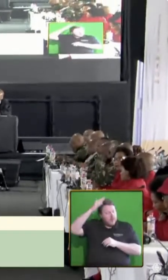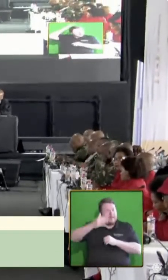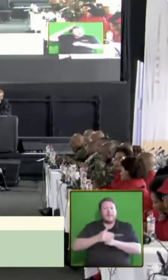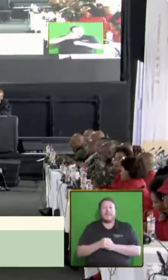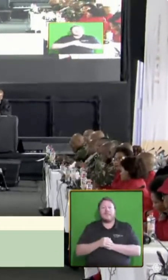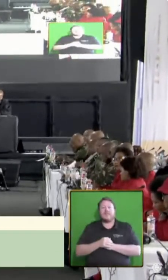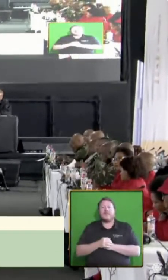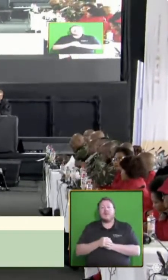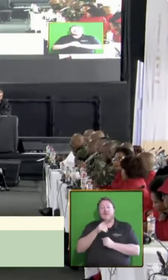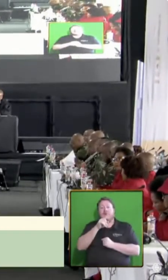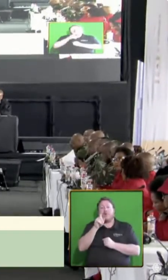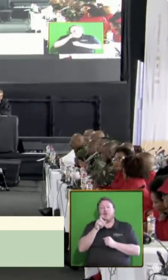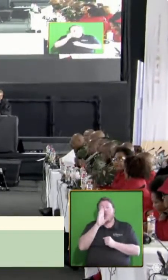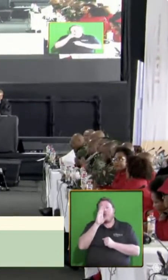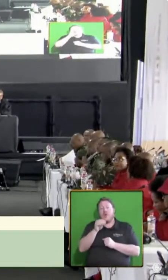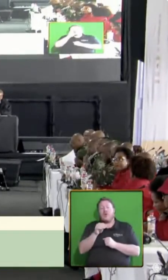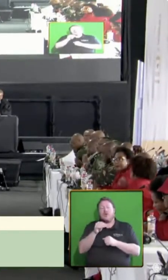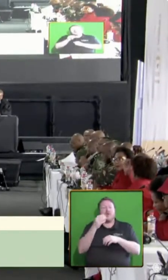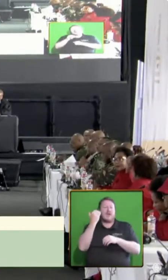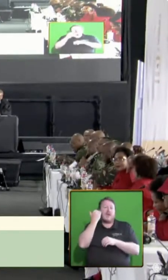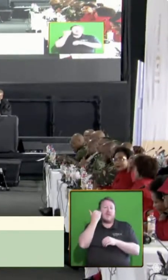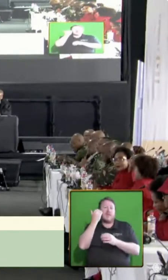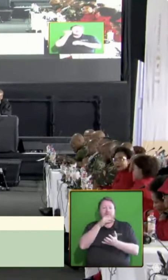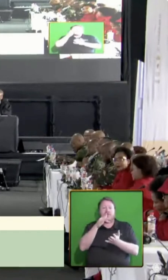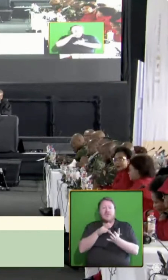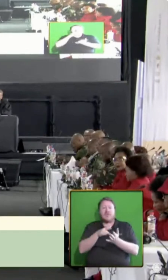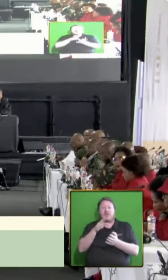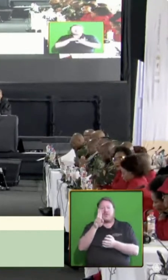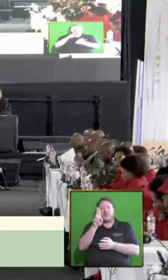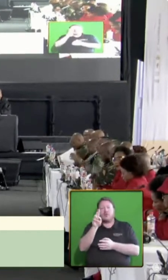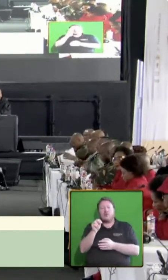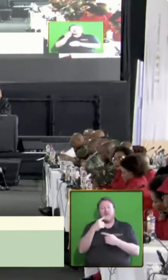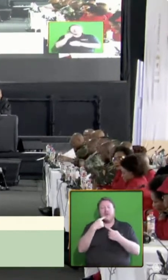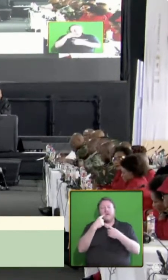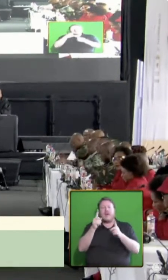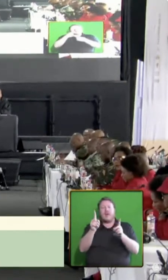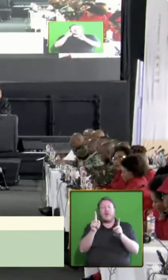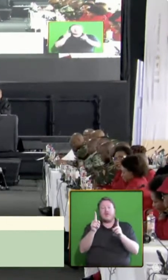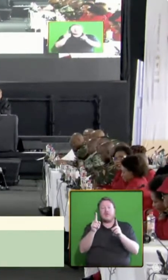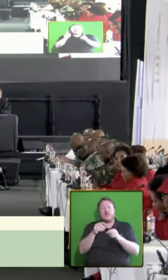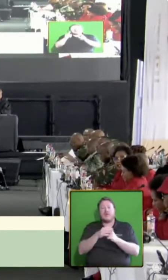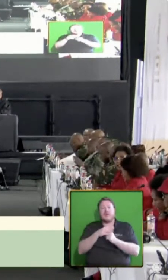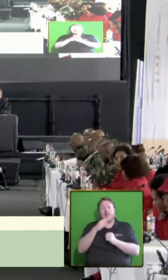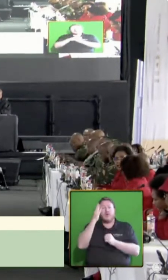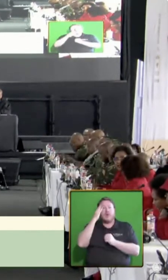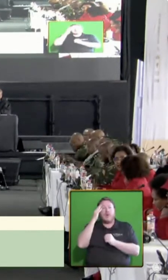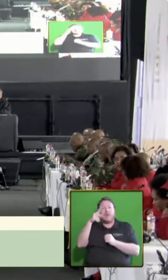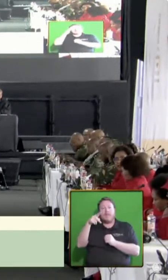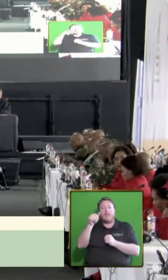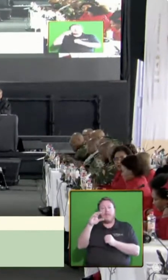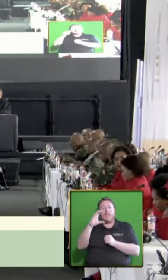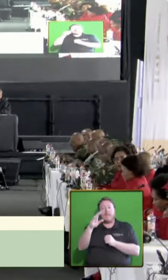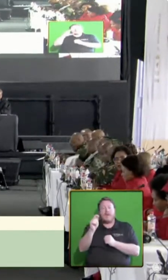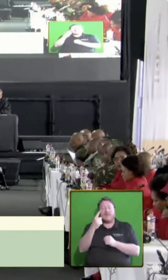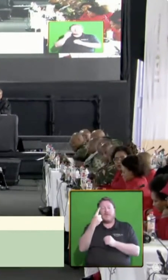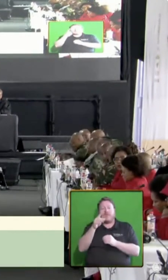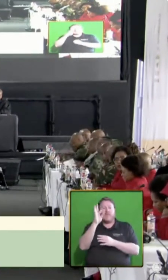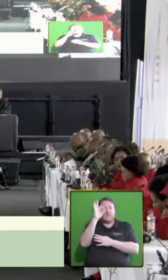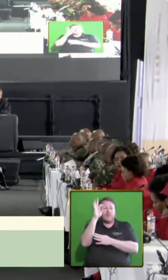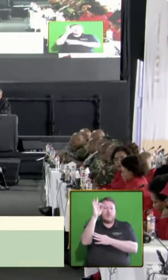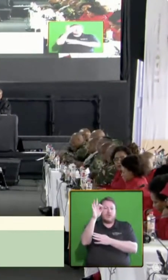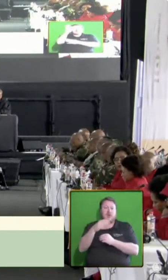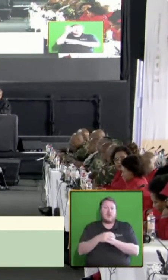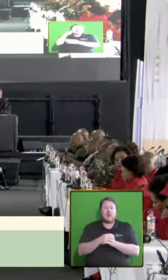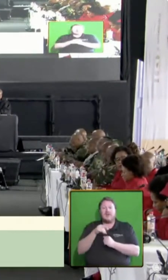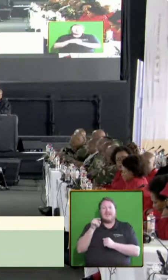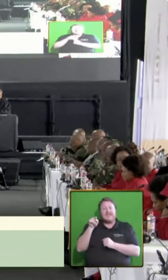the question is about the government's position on the United Nations Declaration known as the Pact for the Future and what this